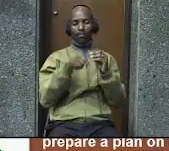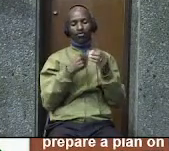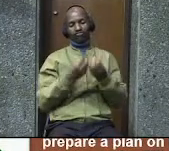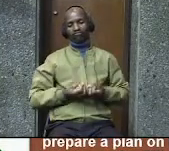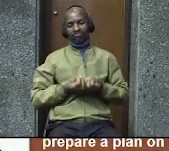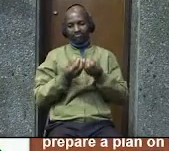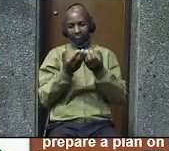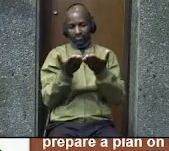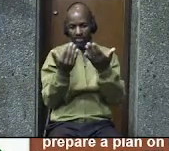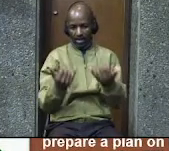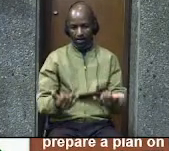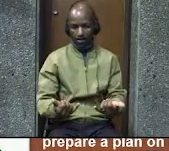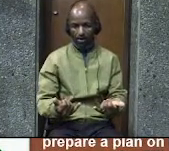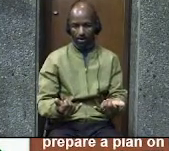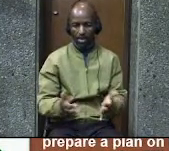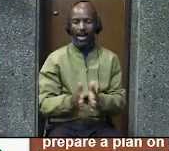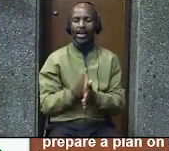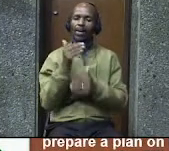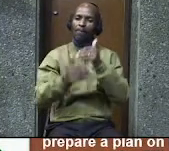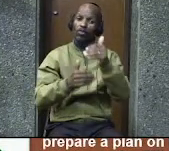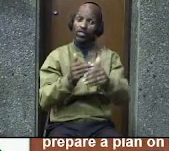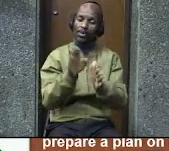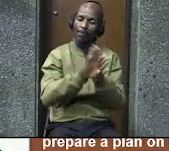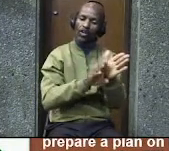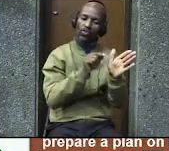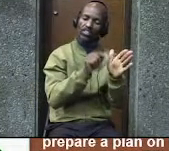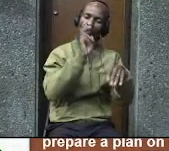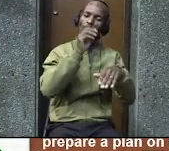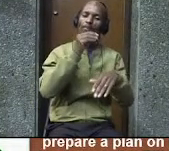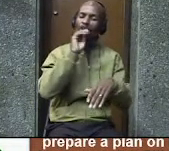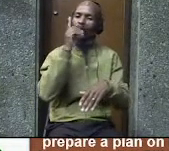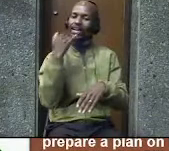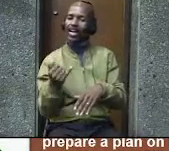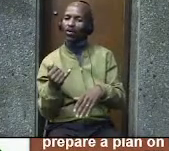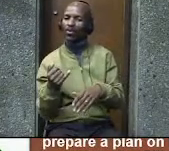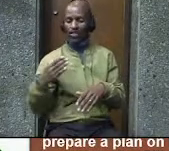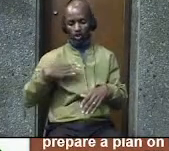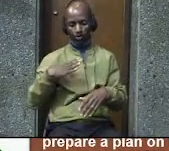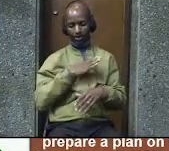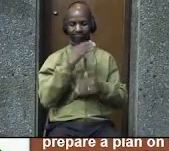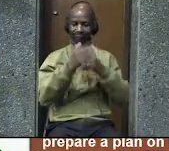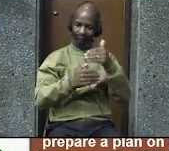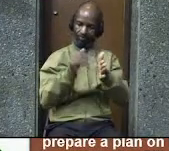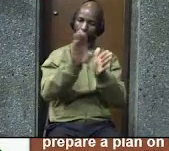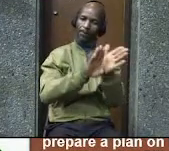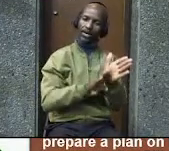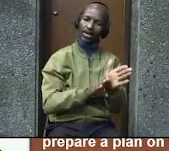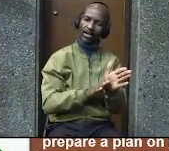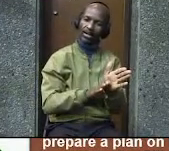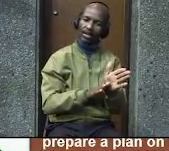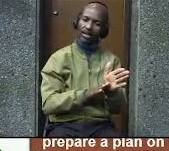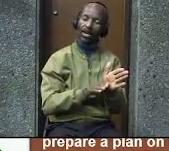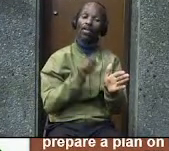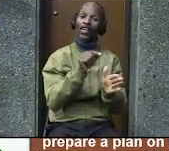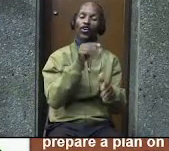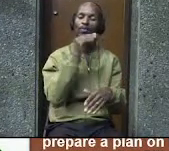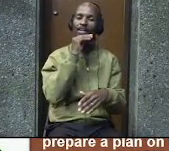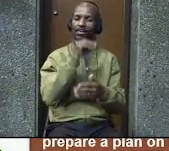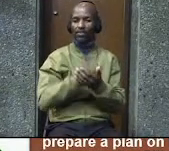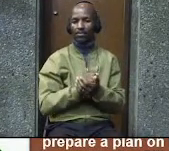to. And in processing this bill, what do we mean when we say the committee is processing the bill? So